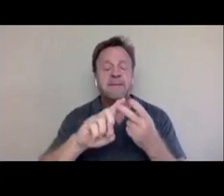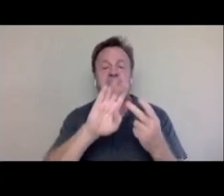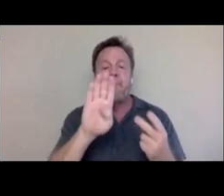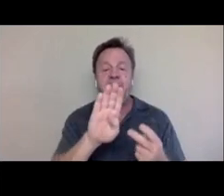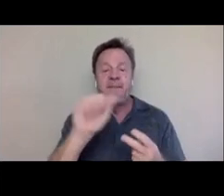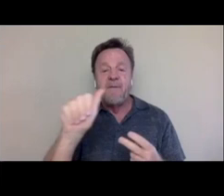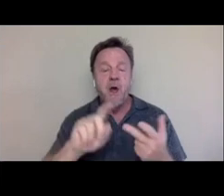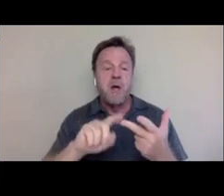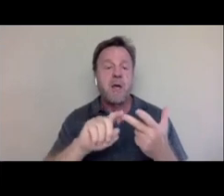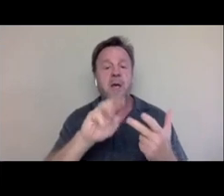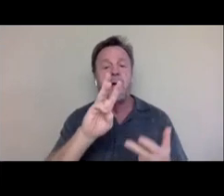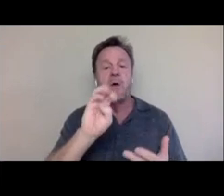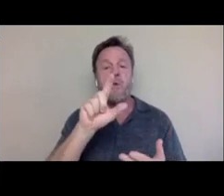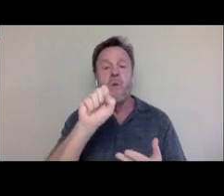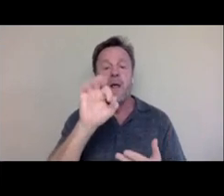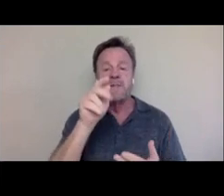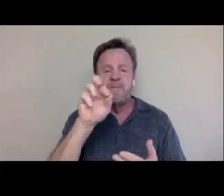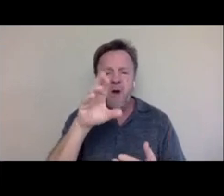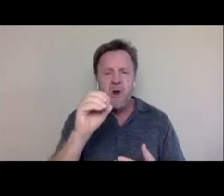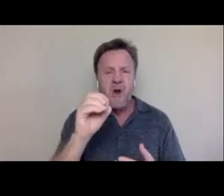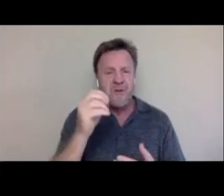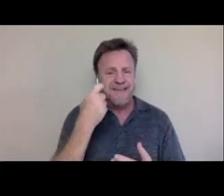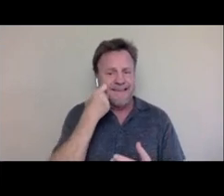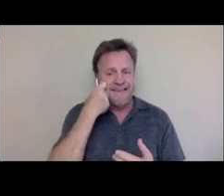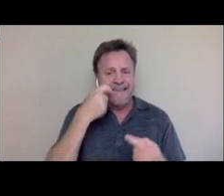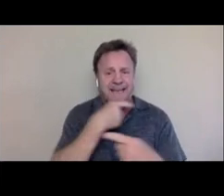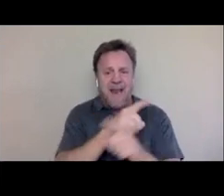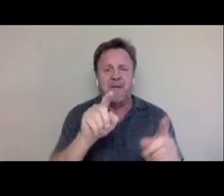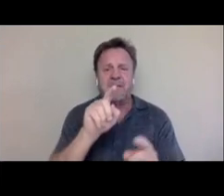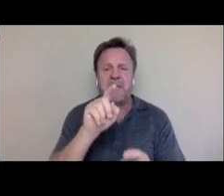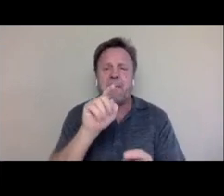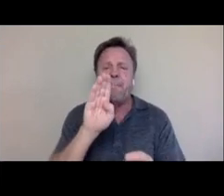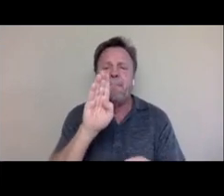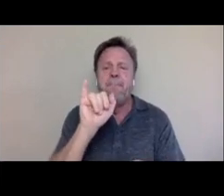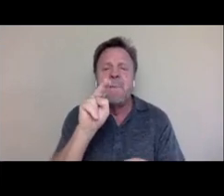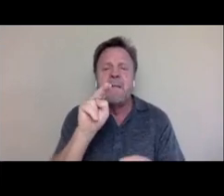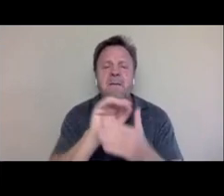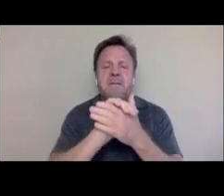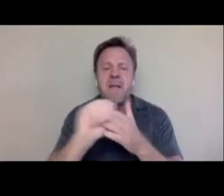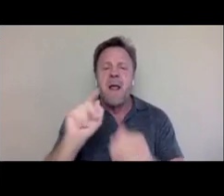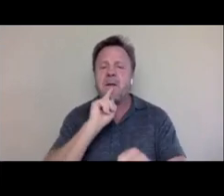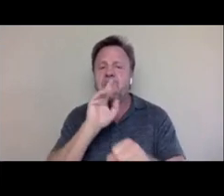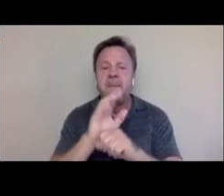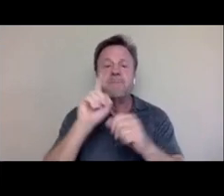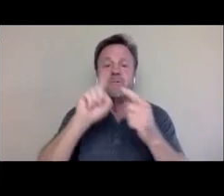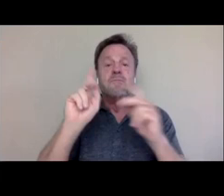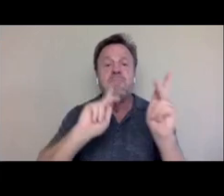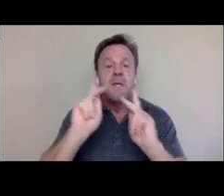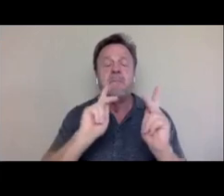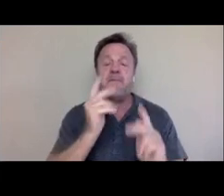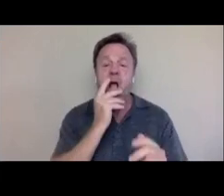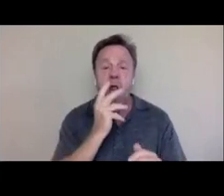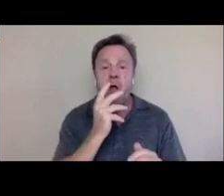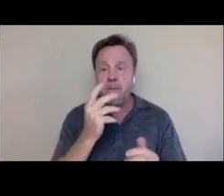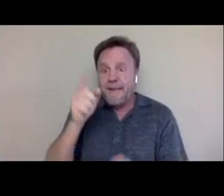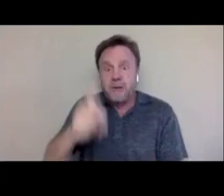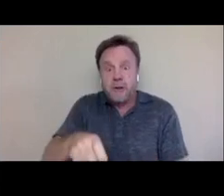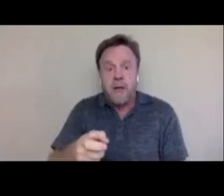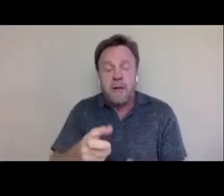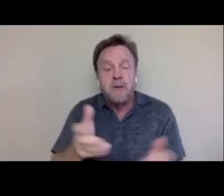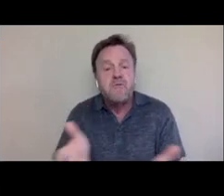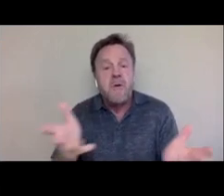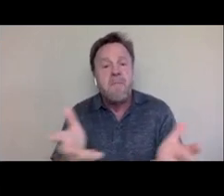recent months have announced billion-dollar commitments to people of color, as they should, to try to promote